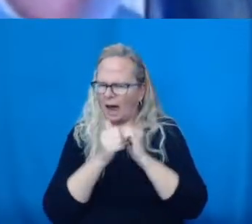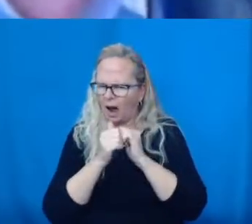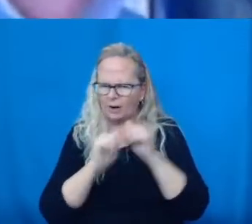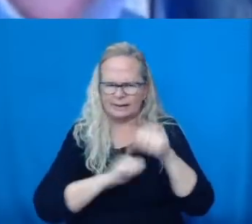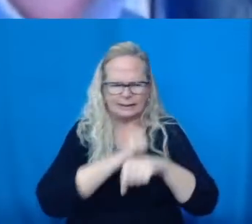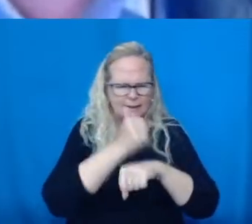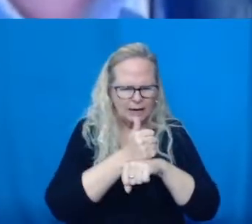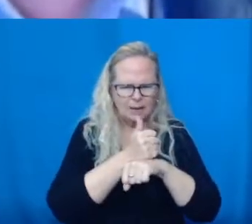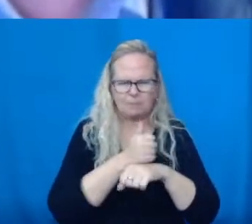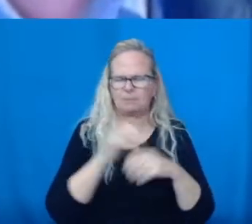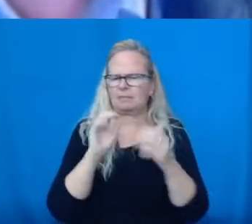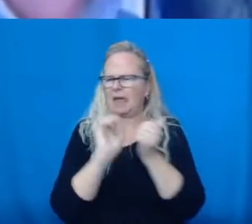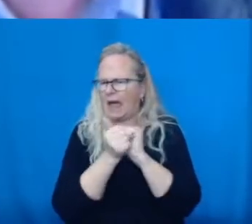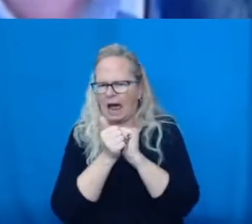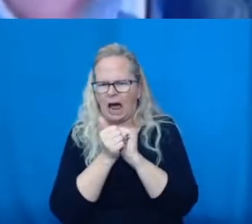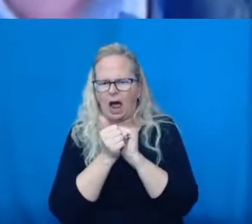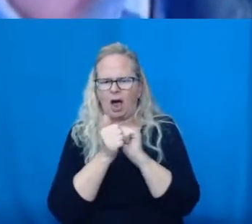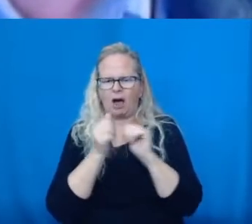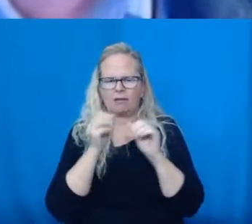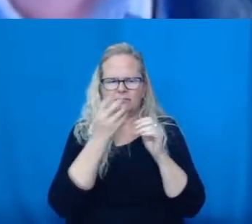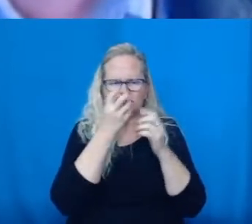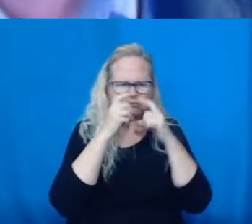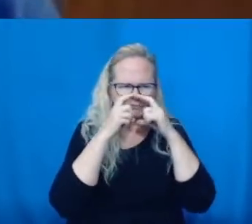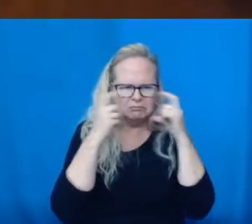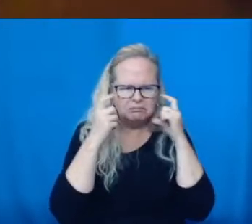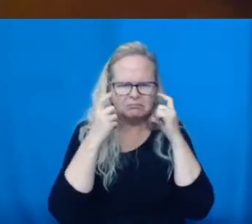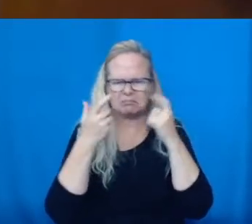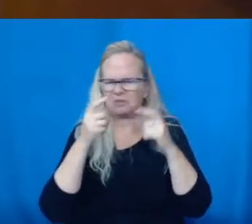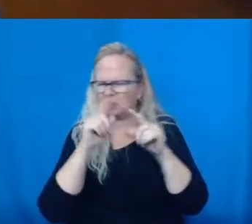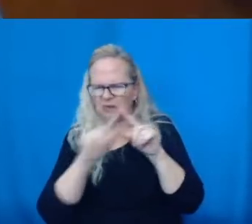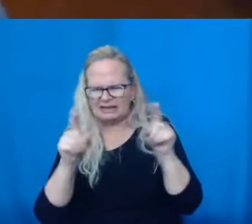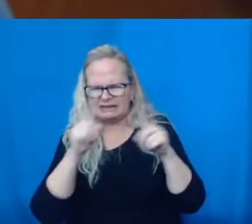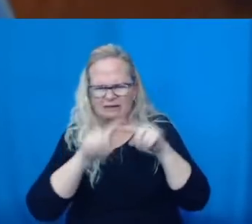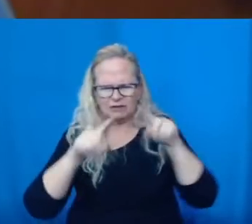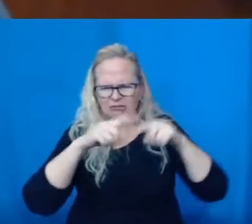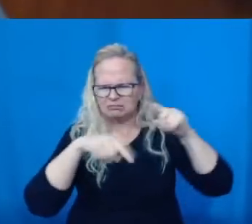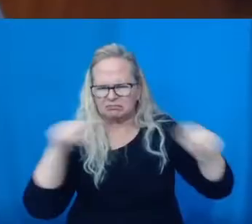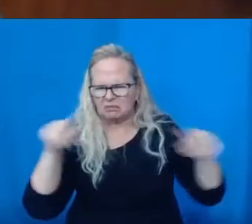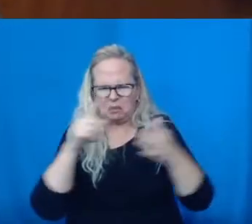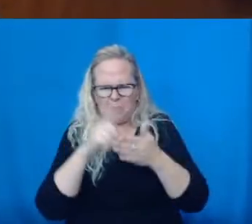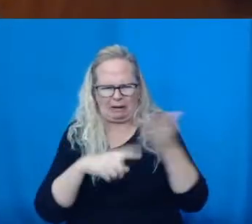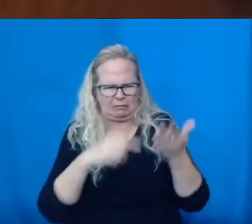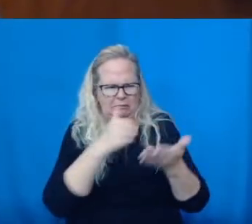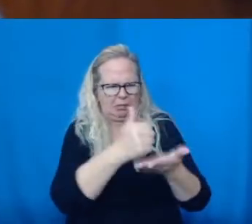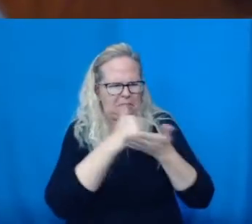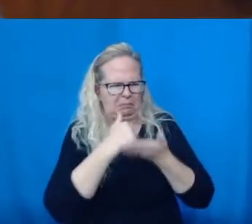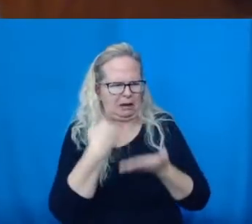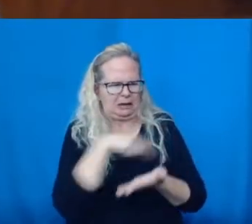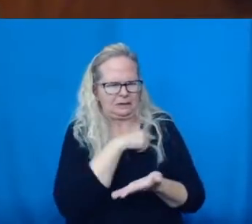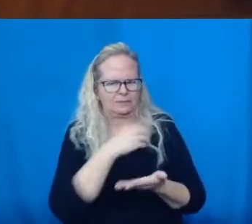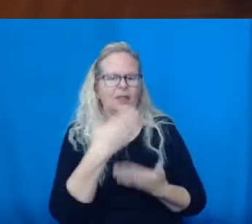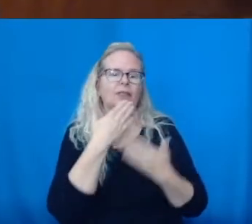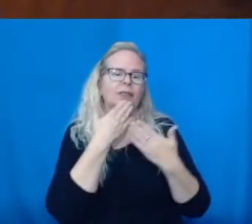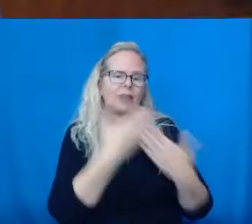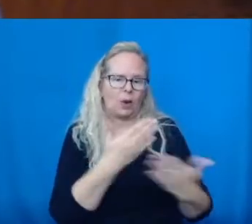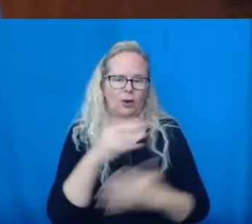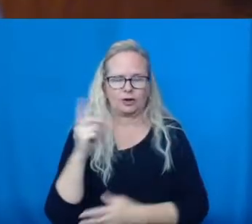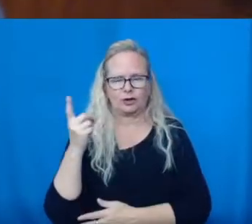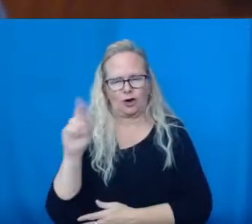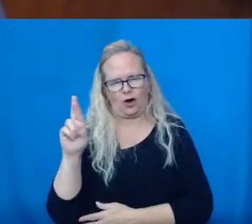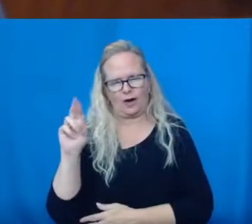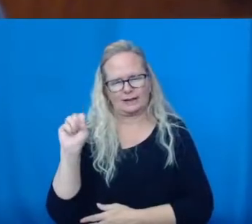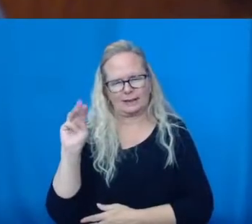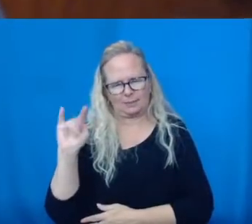things, and what that means for all of us. Thank you so much, Dr. Smith. Thank you very much. And thank you again for the introduction.